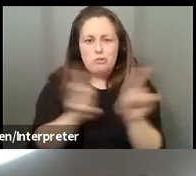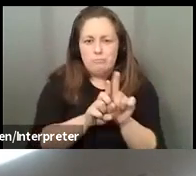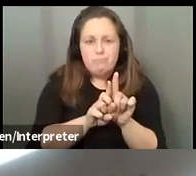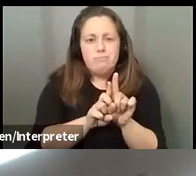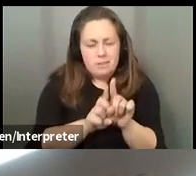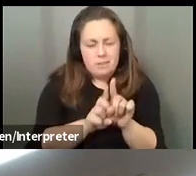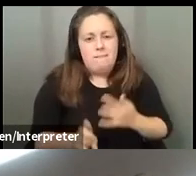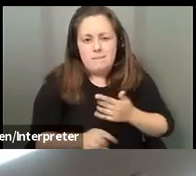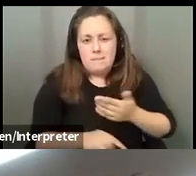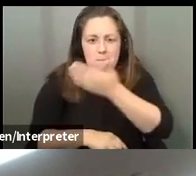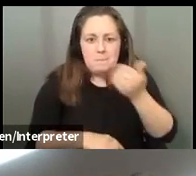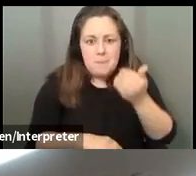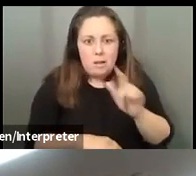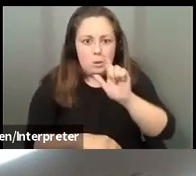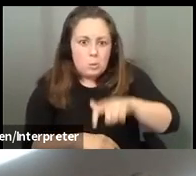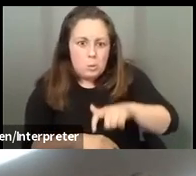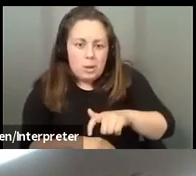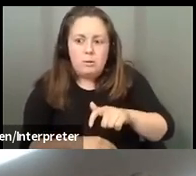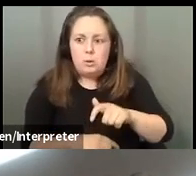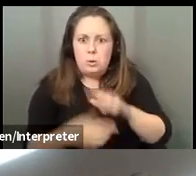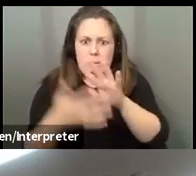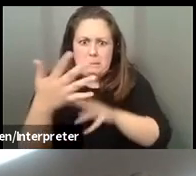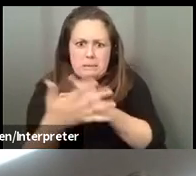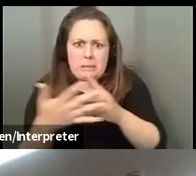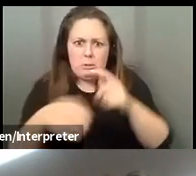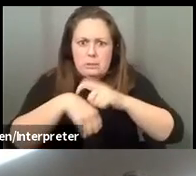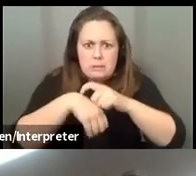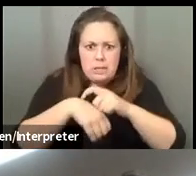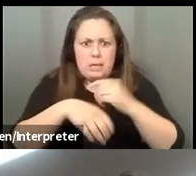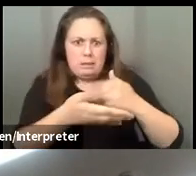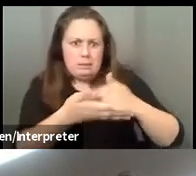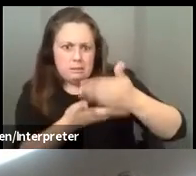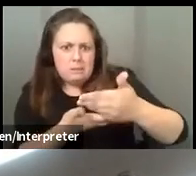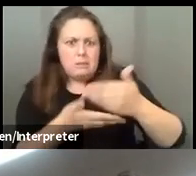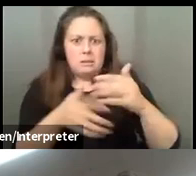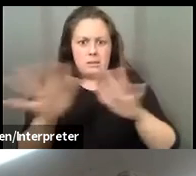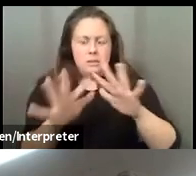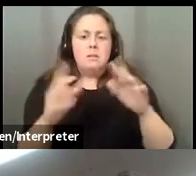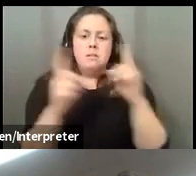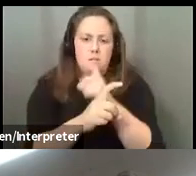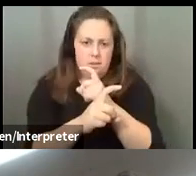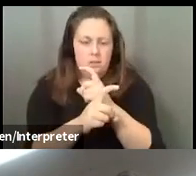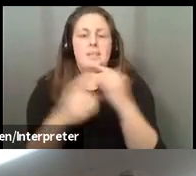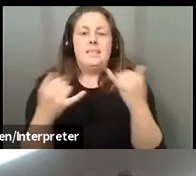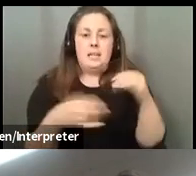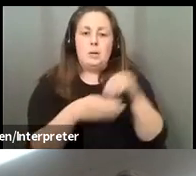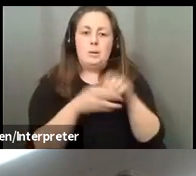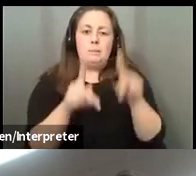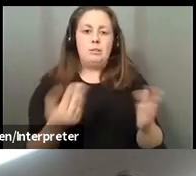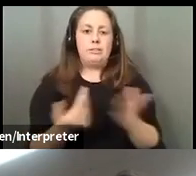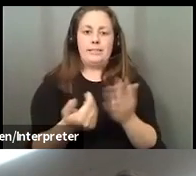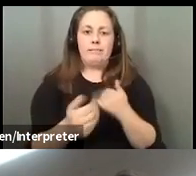have to figure out timing and scheduling for themselves. They love the projects because they can do group projects, I think.